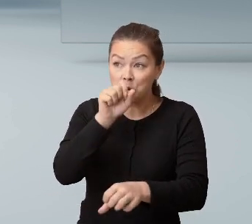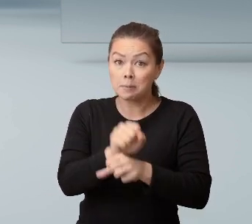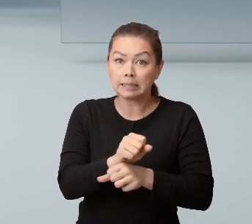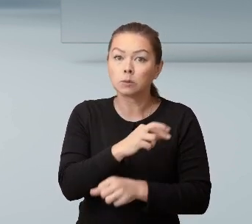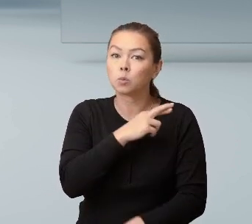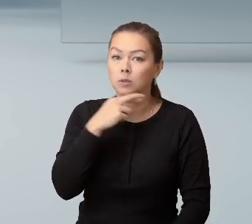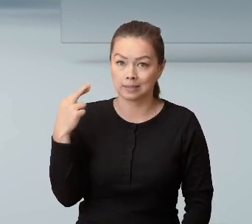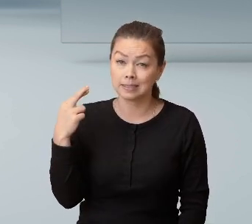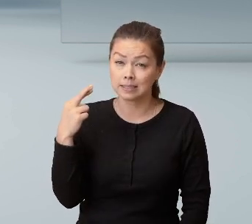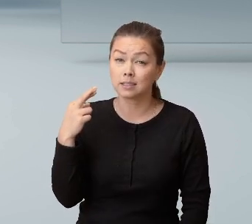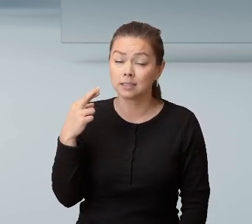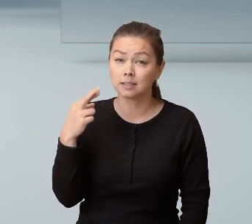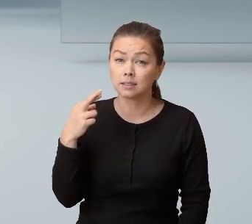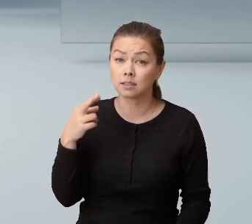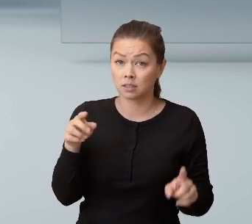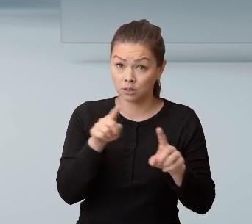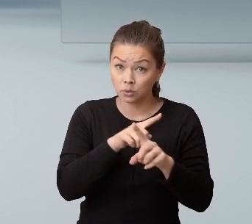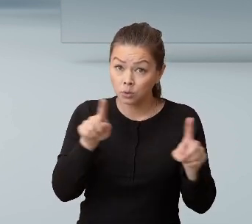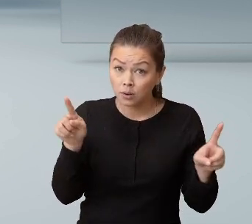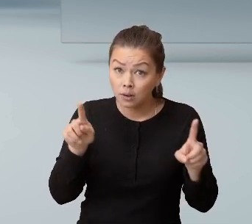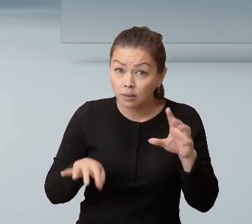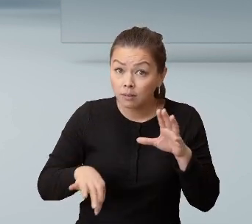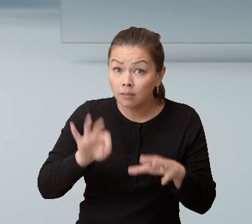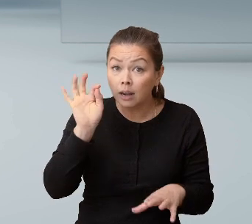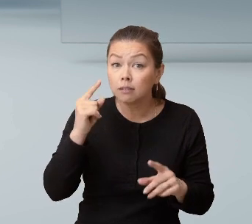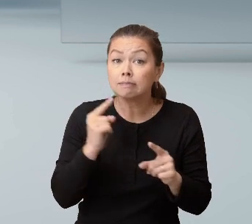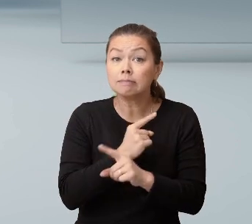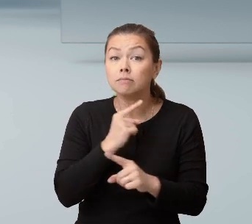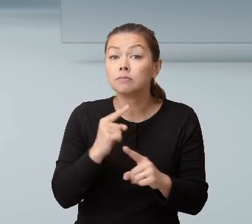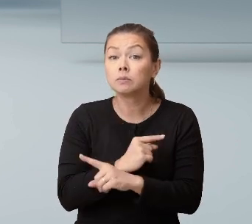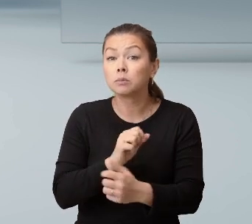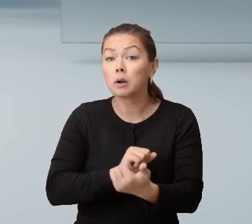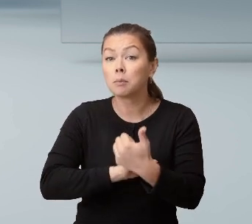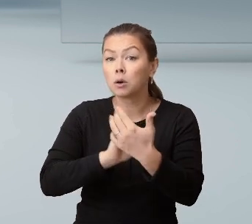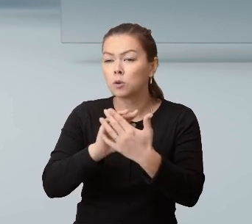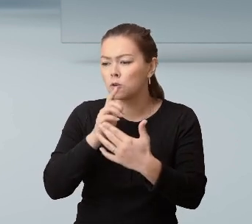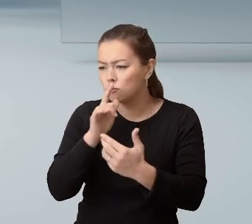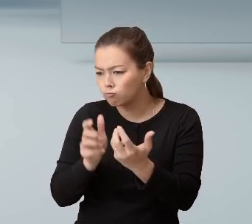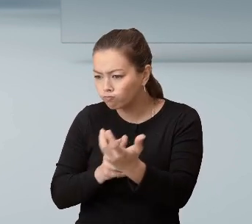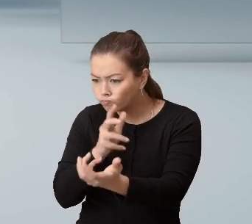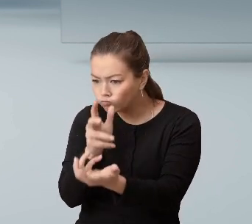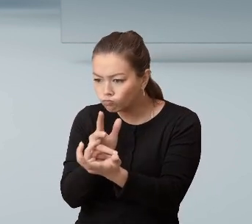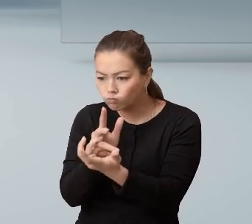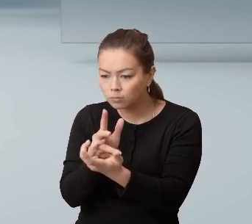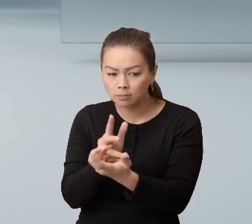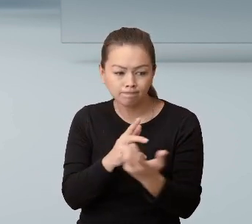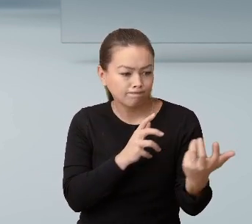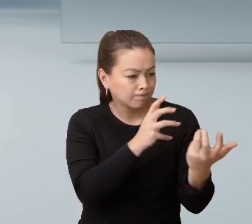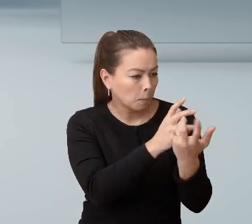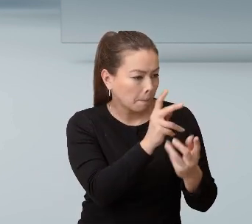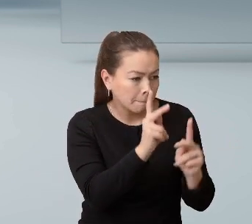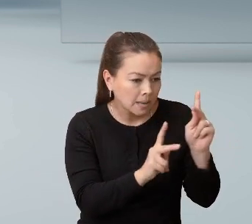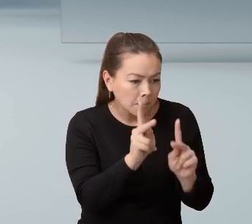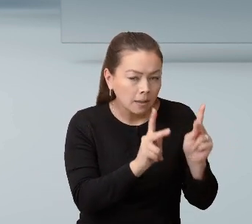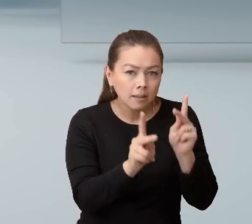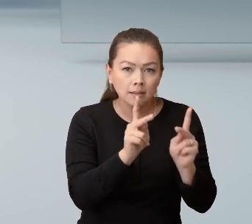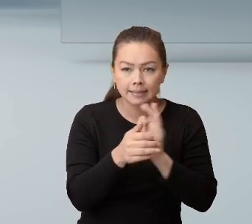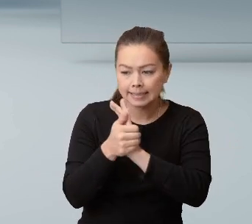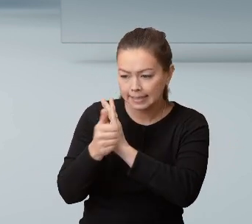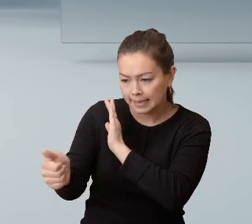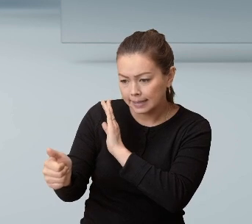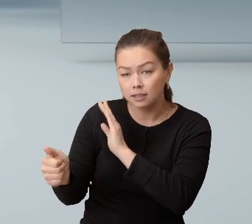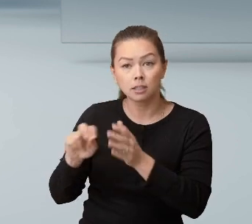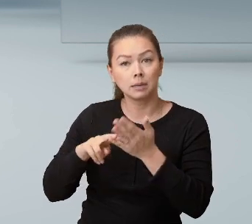risk, right? And are we looking to find the right ways to leverage the tools and our people and our skill sets and